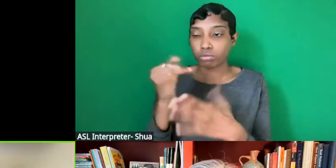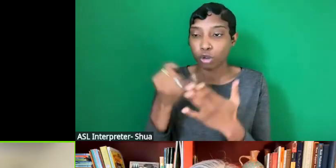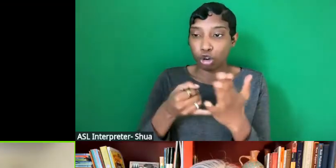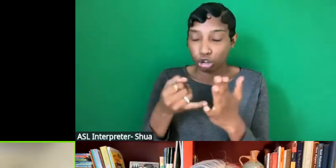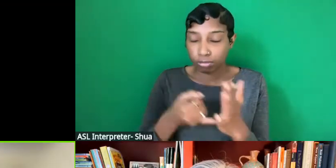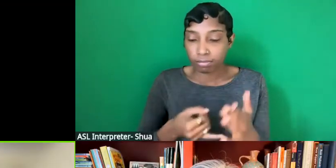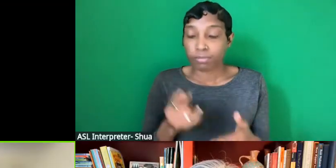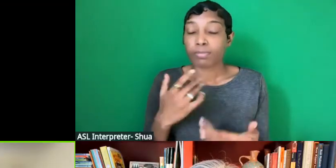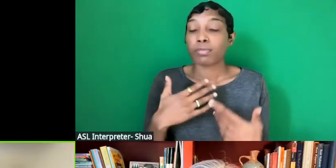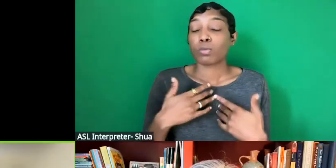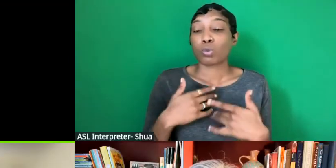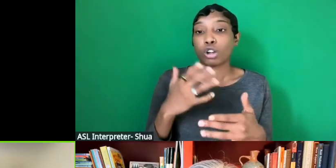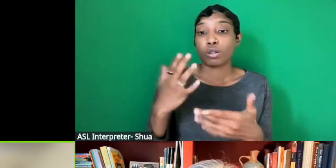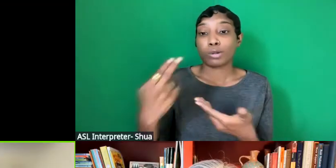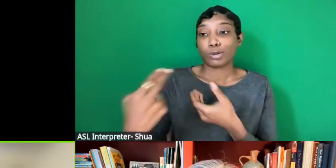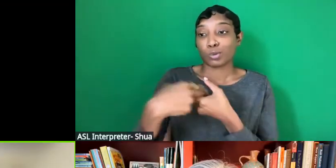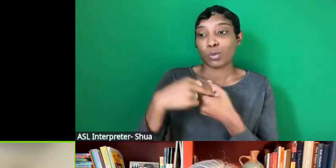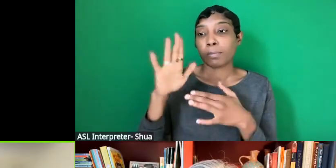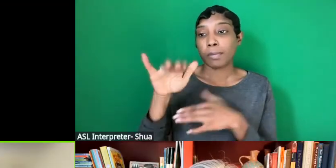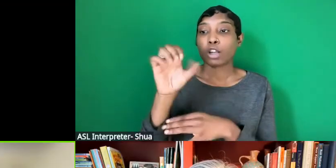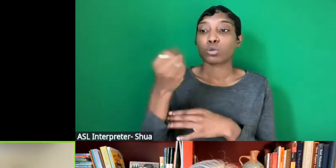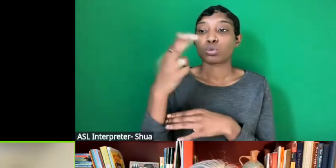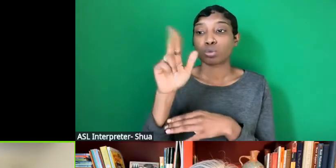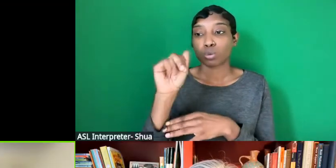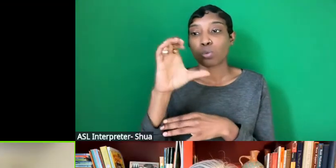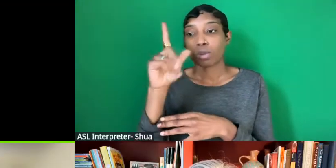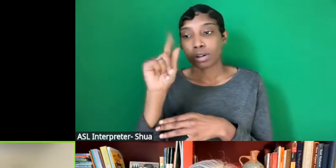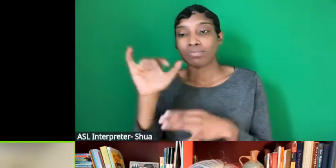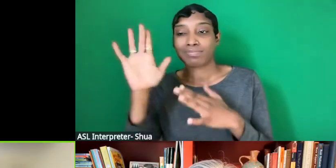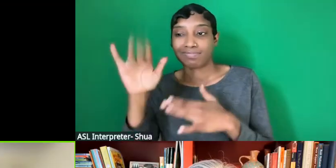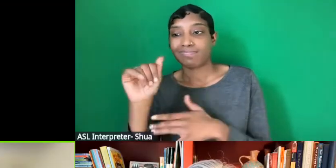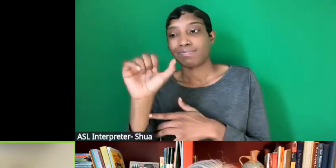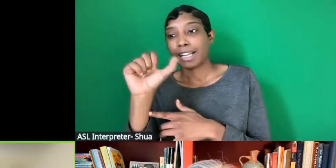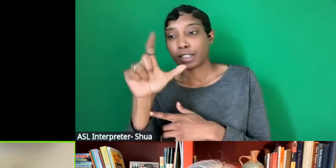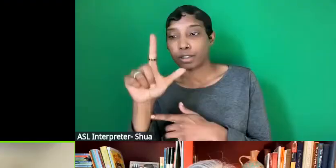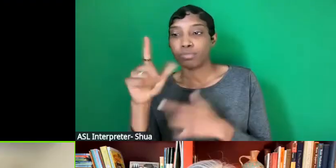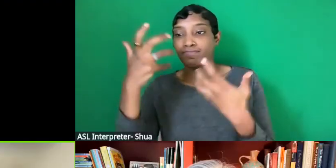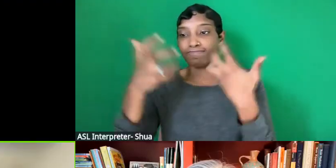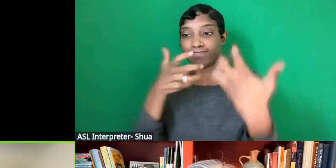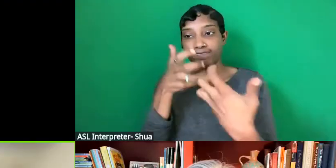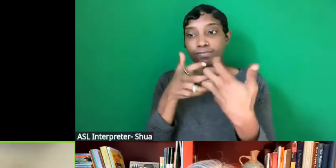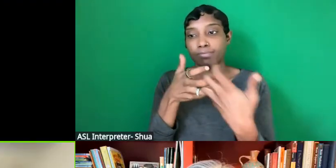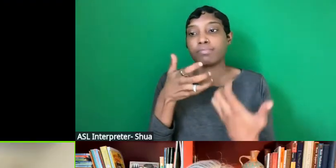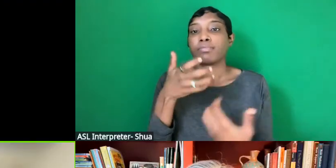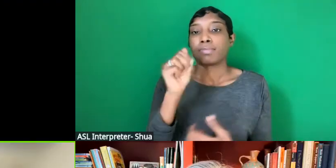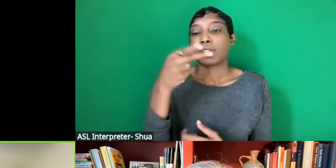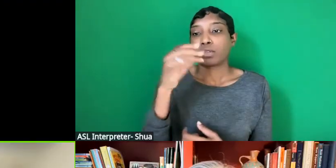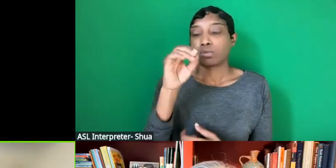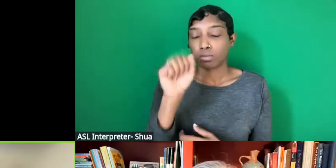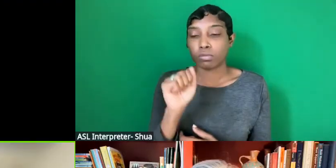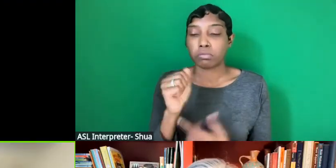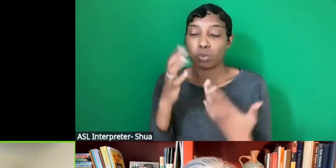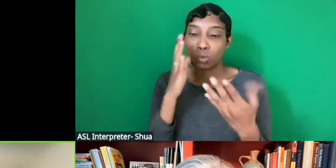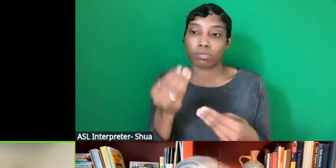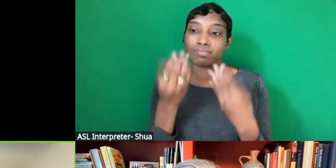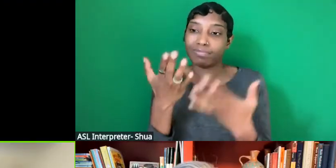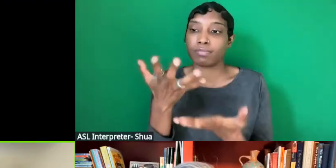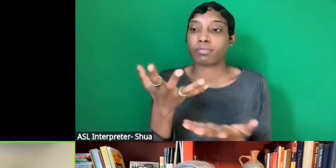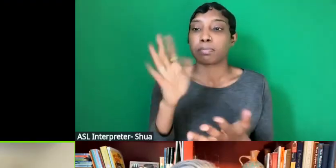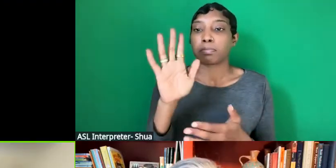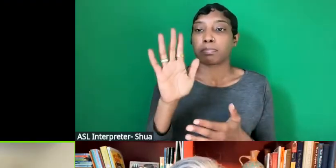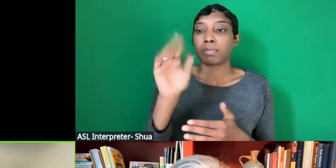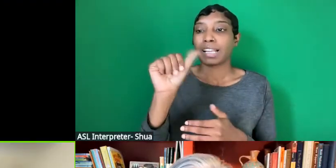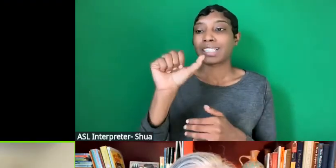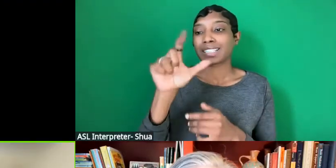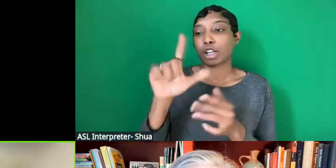also joined by Shua Clay from Hands of Accommodation, who will be providing live ASL